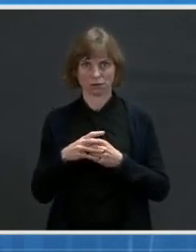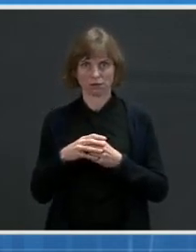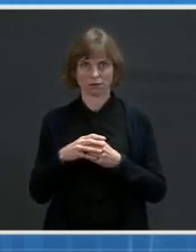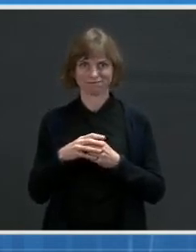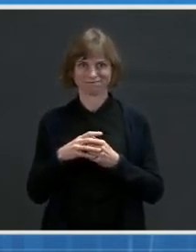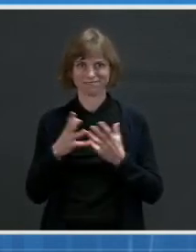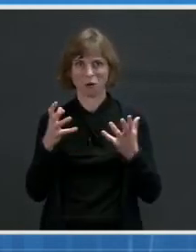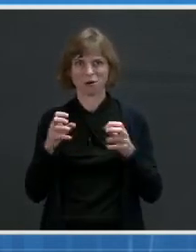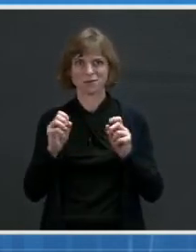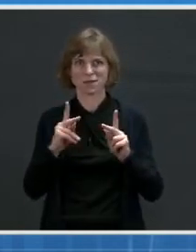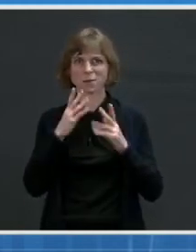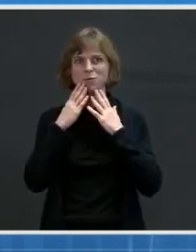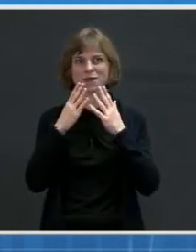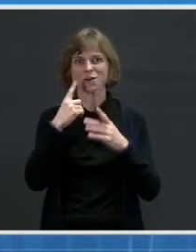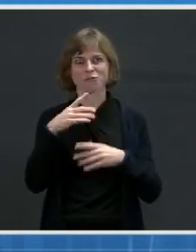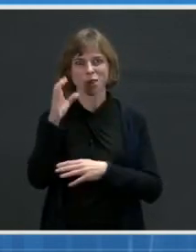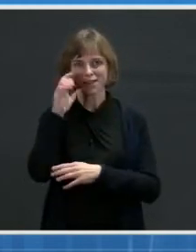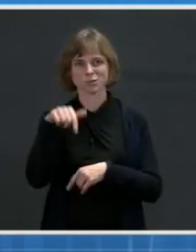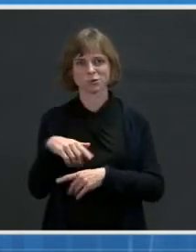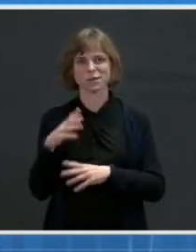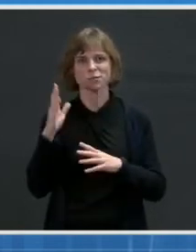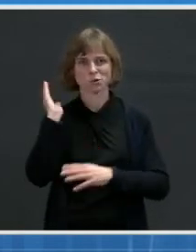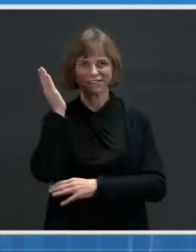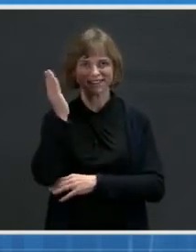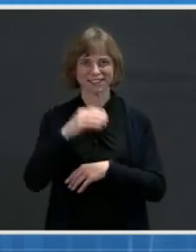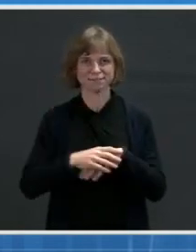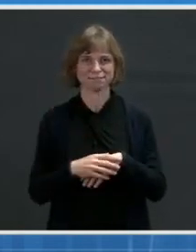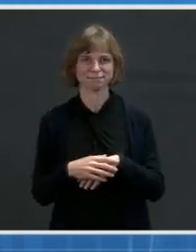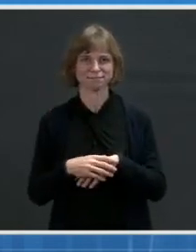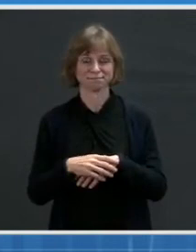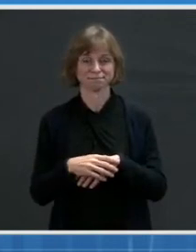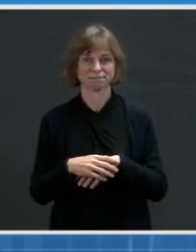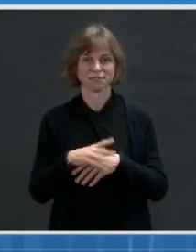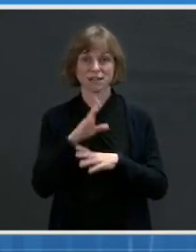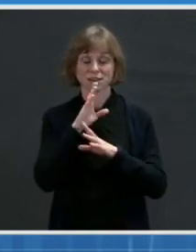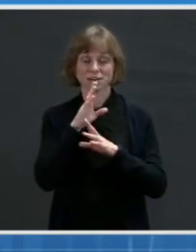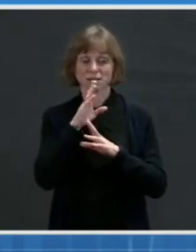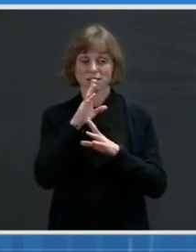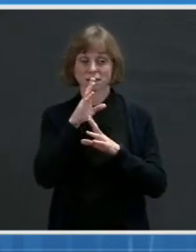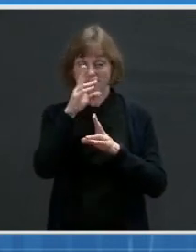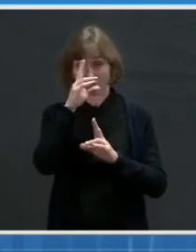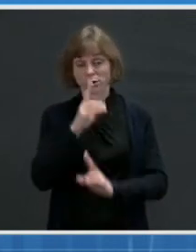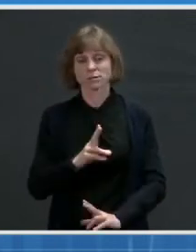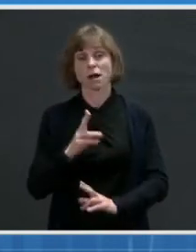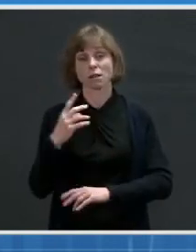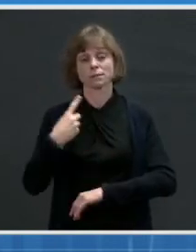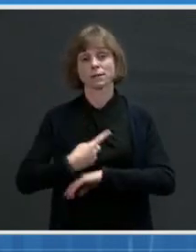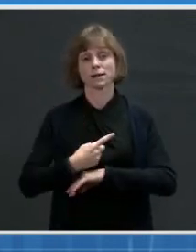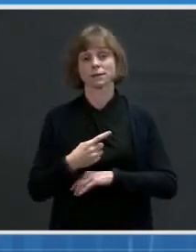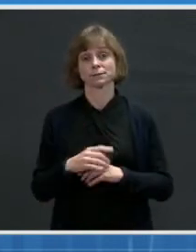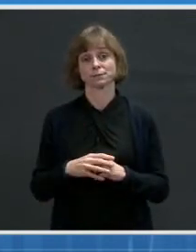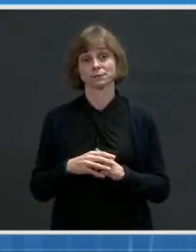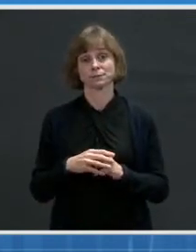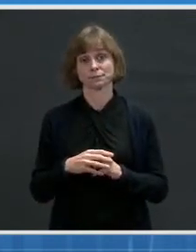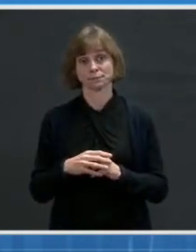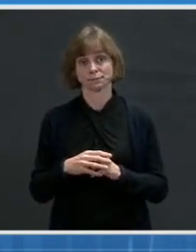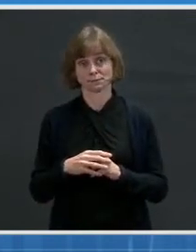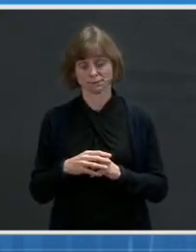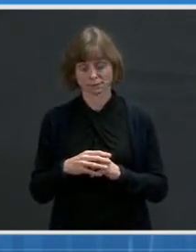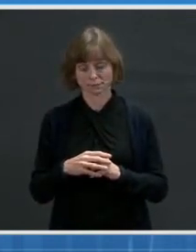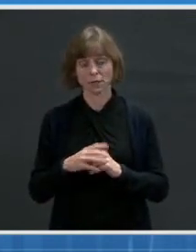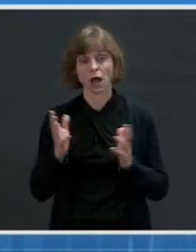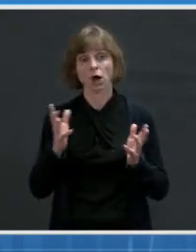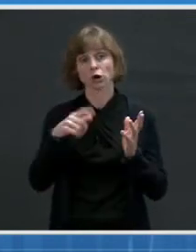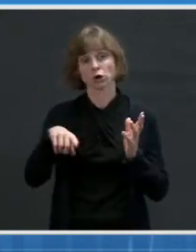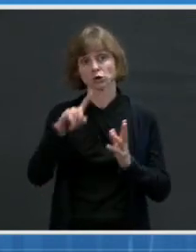you for listening in to the briefing, and on this solemn day to encourage you to watch